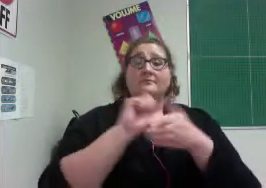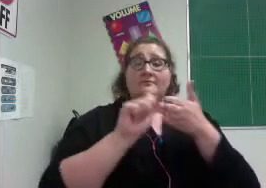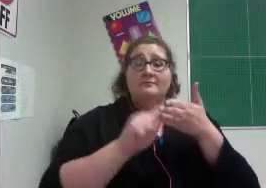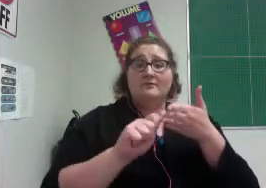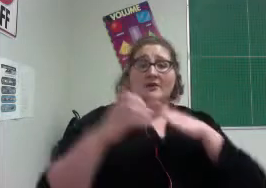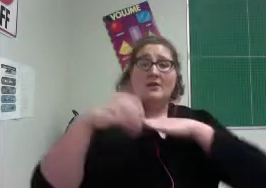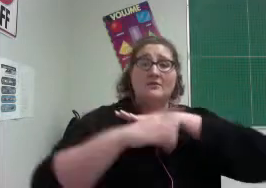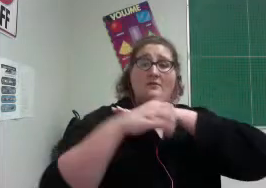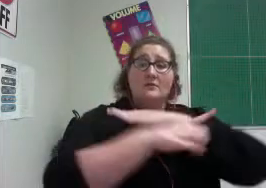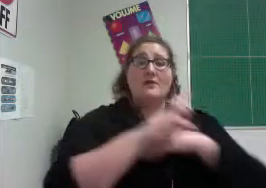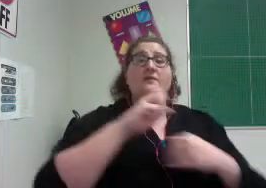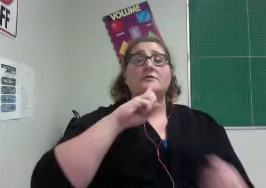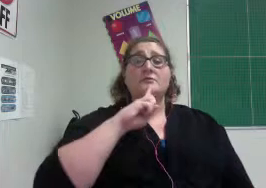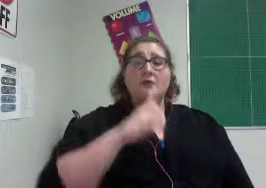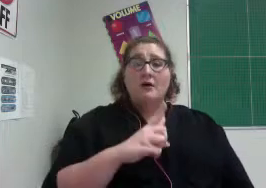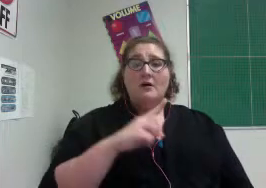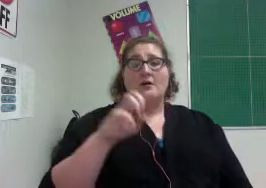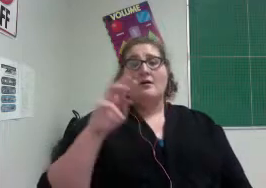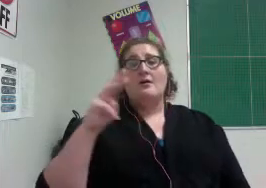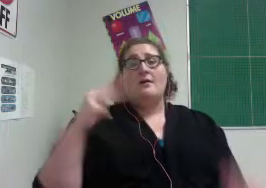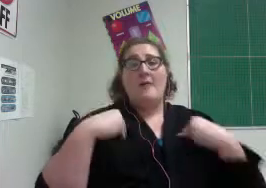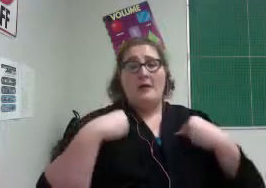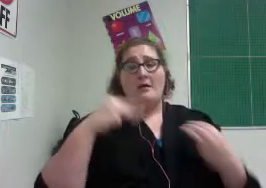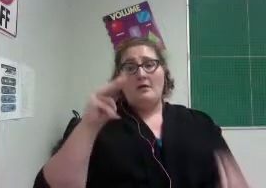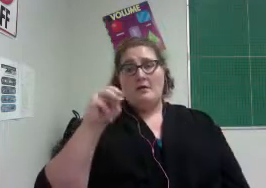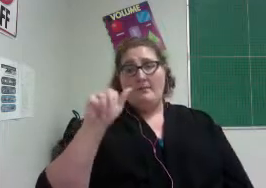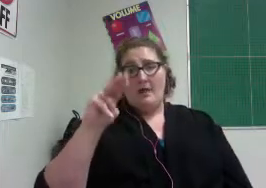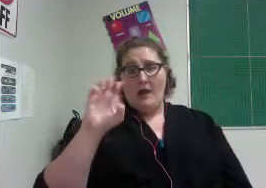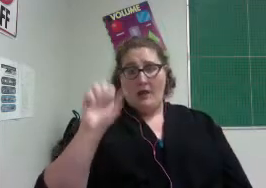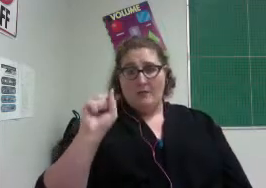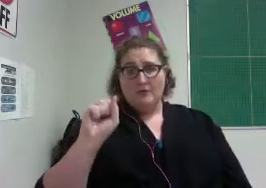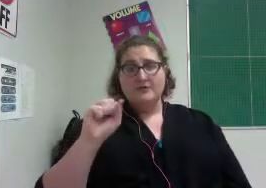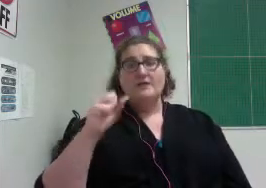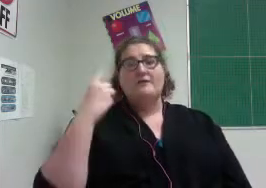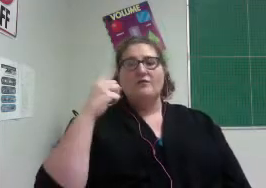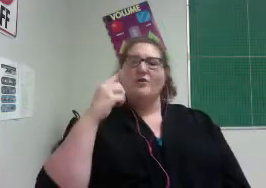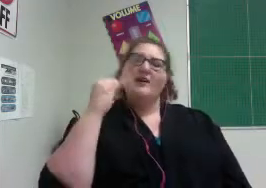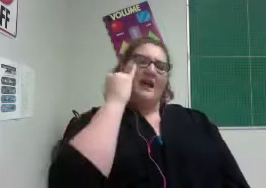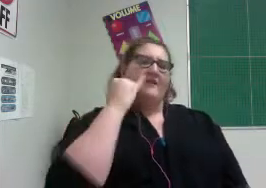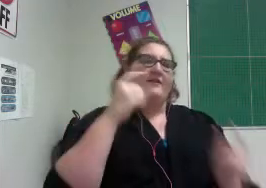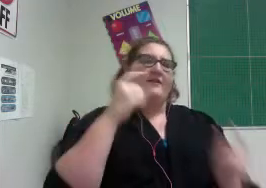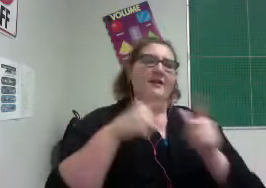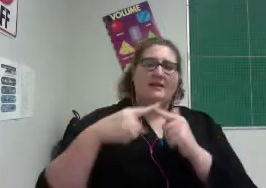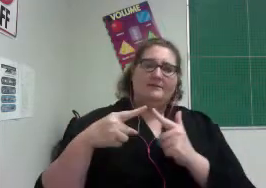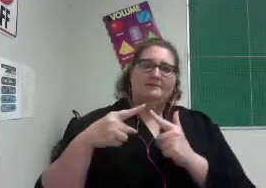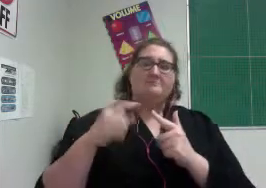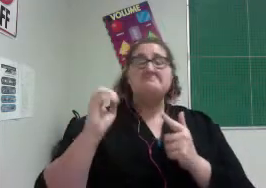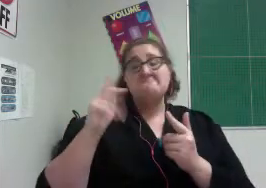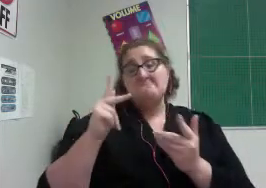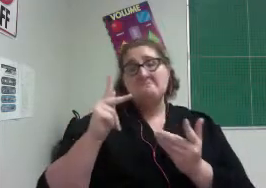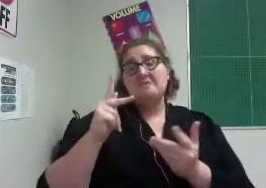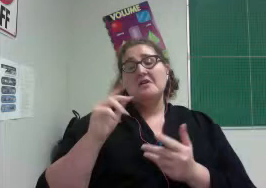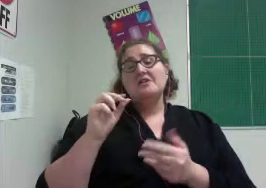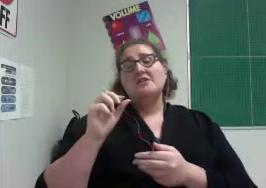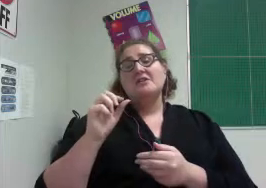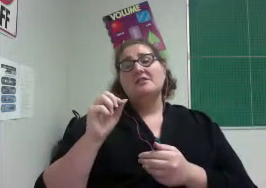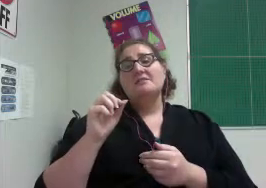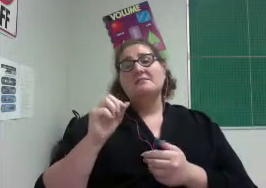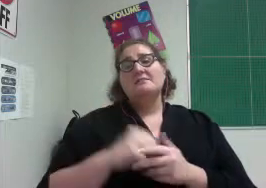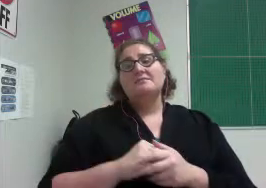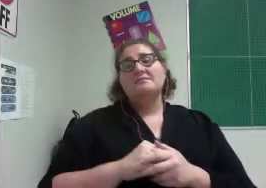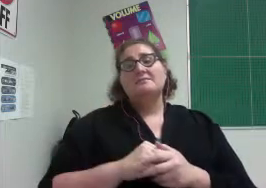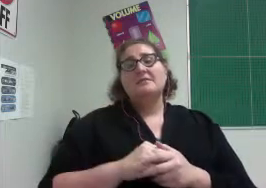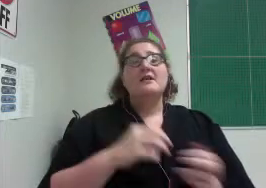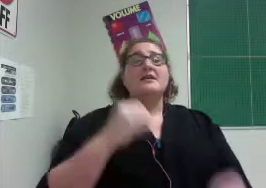How can you write dolphins are mammals as a conditional? Meaning, how can you write dolphins are mammals in if-then form? Okay, so we